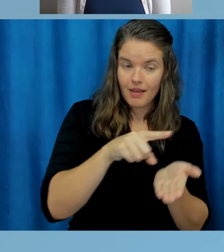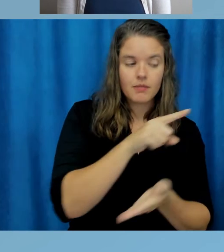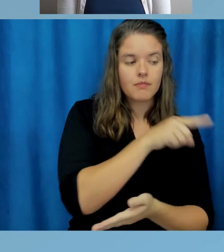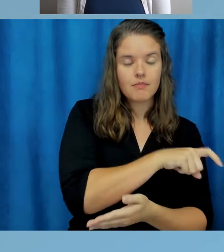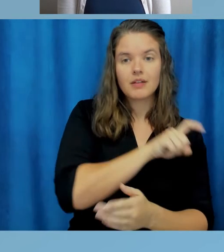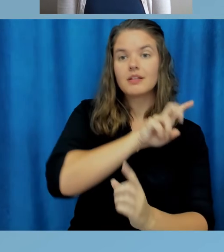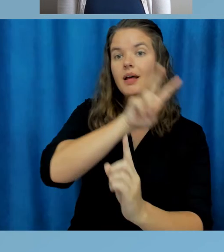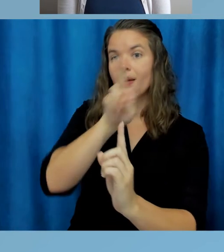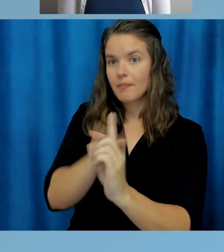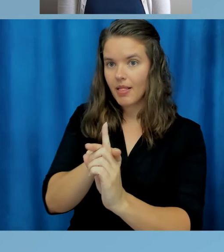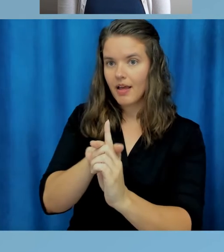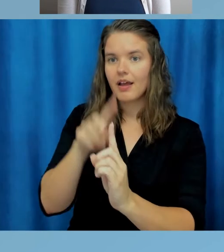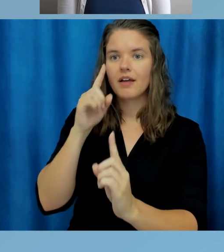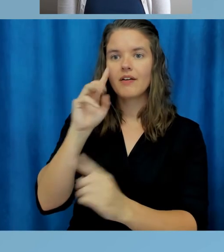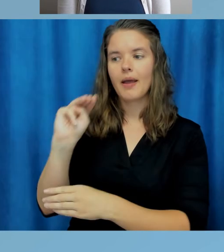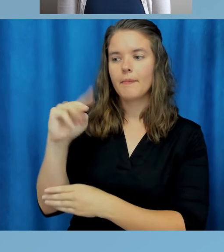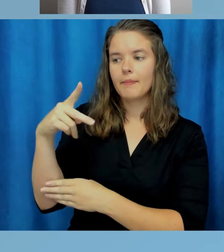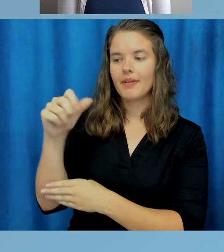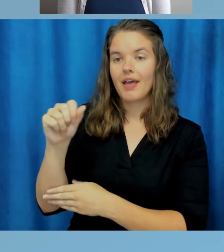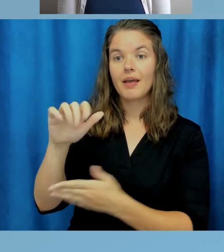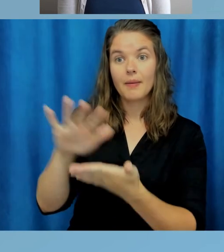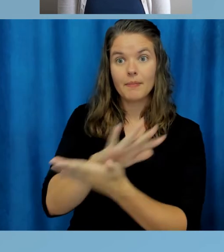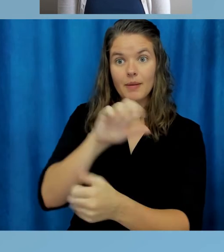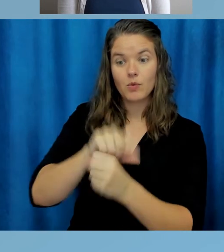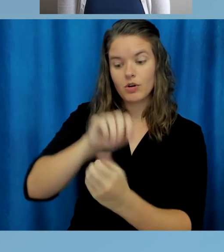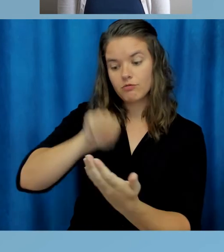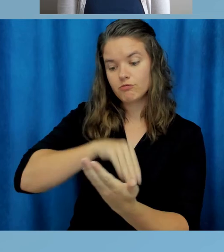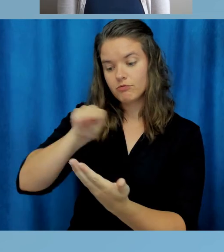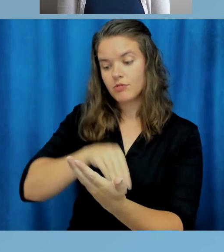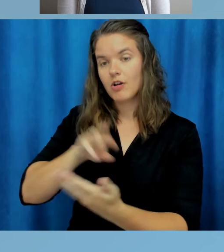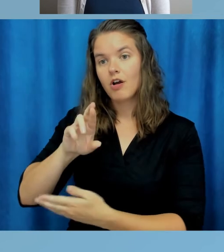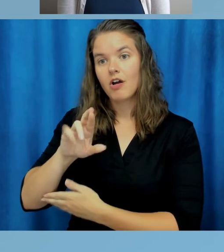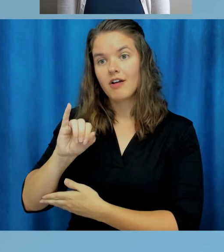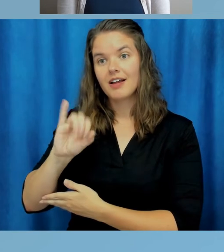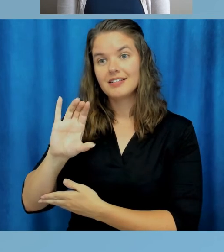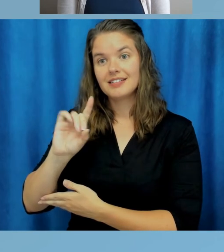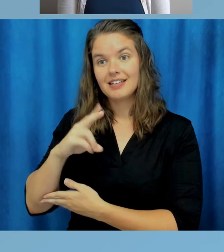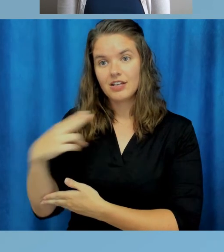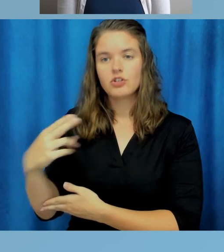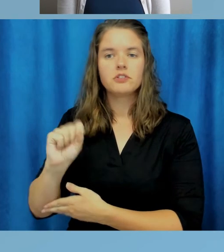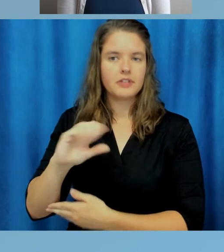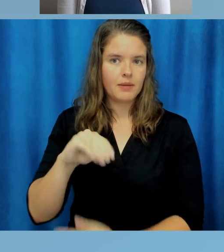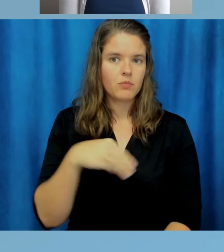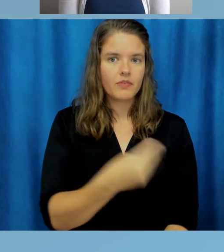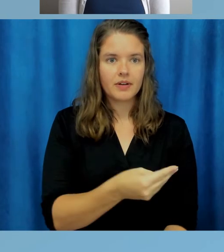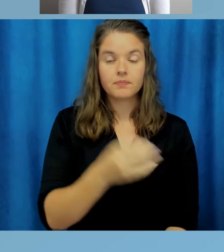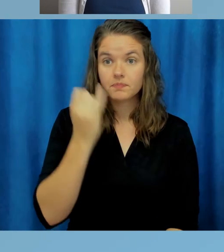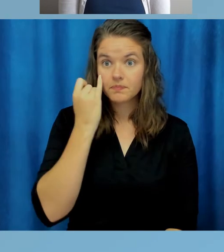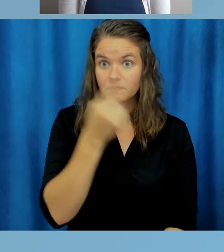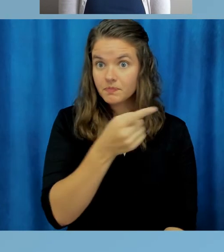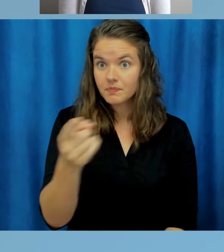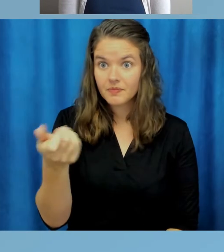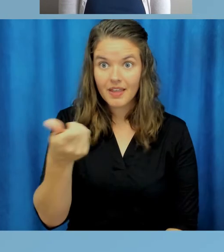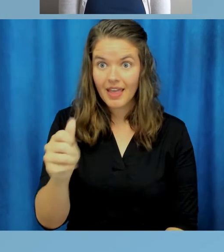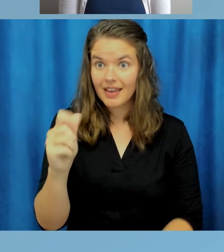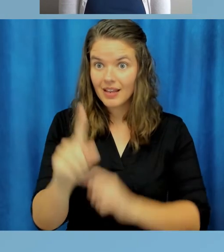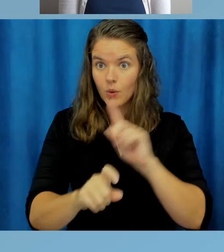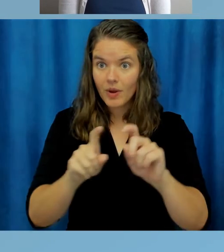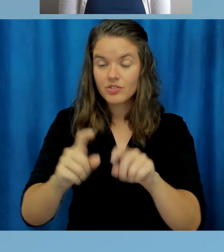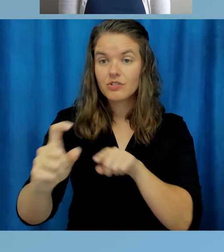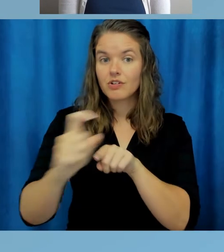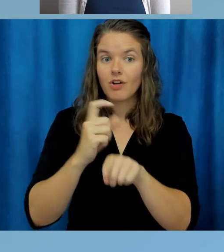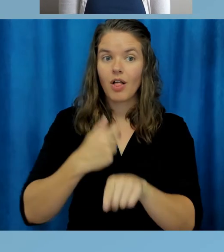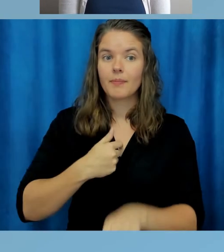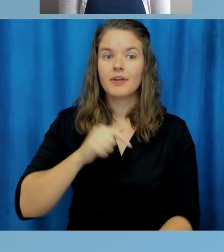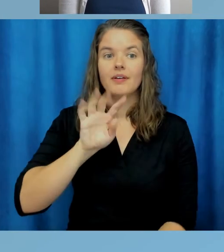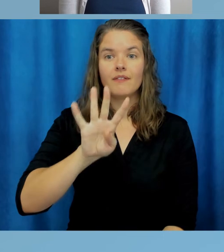be on the MPA by submitting a series of paperwork that RICDHH can provide. If you have any questions, you can